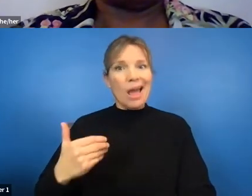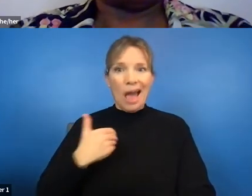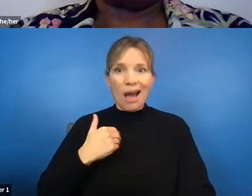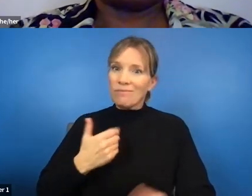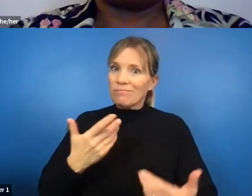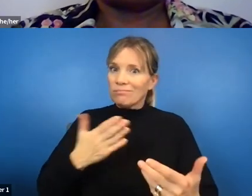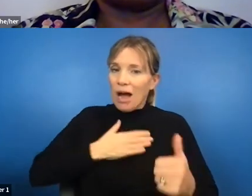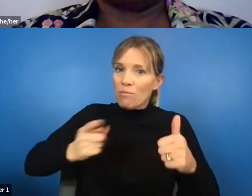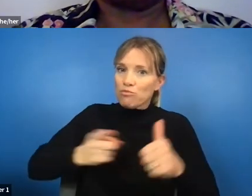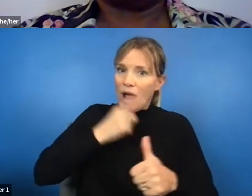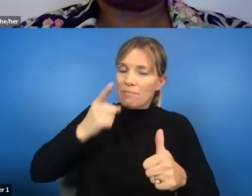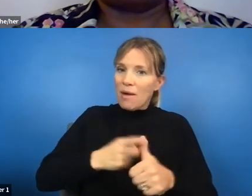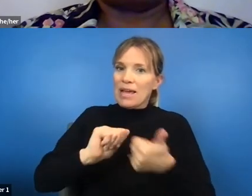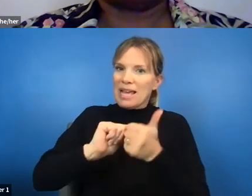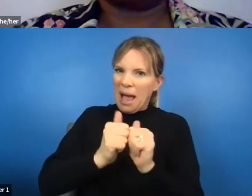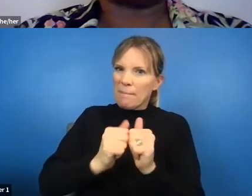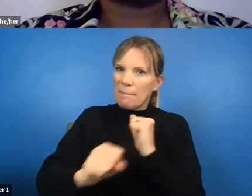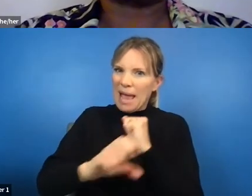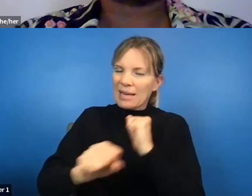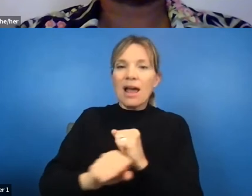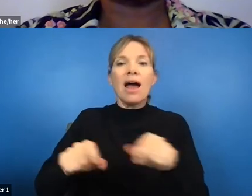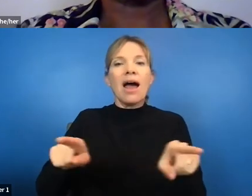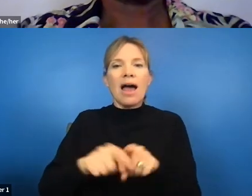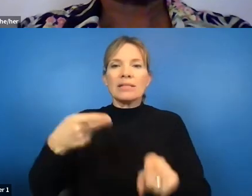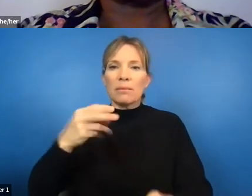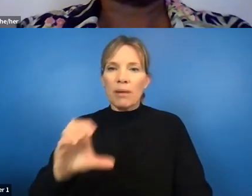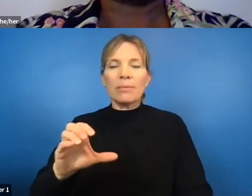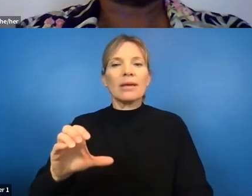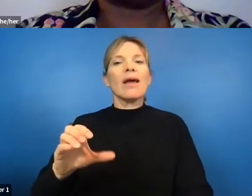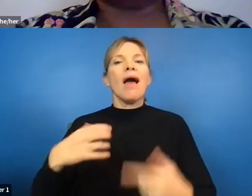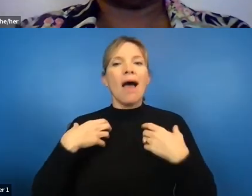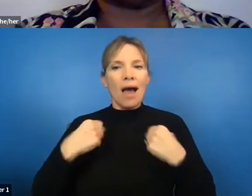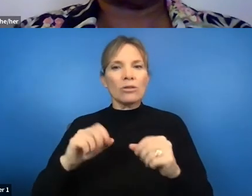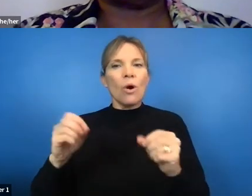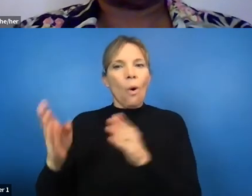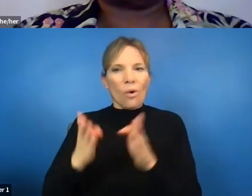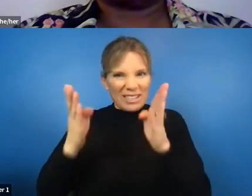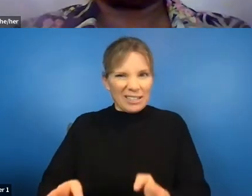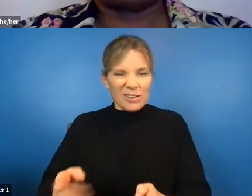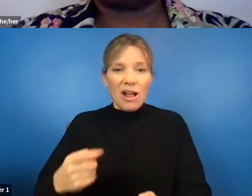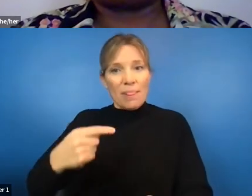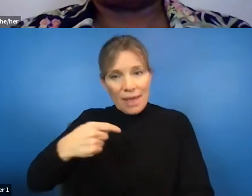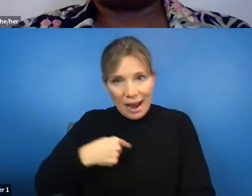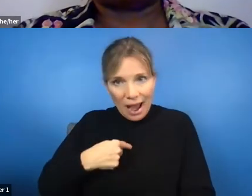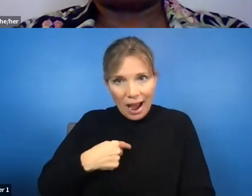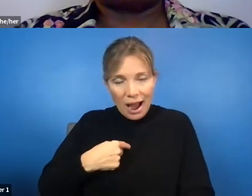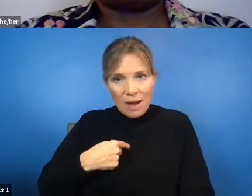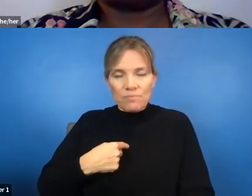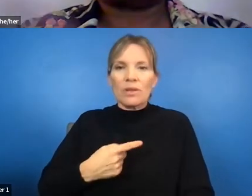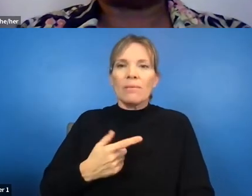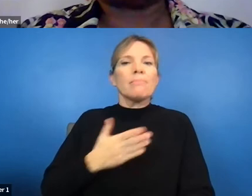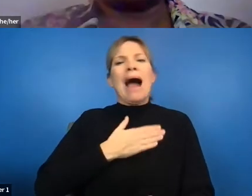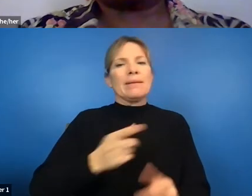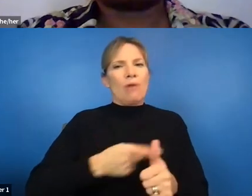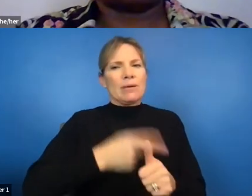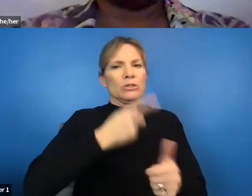primary campaign as the public health organizer, the treatment not trauma is my primary,